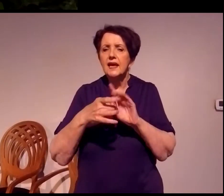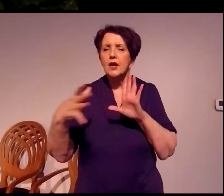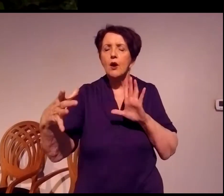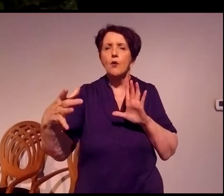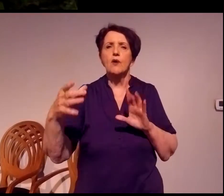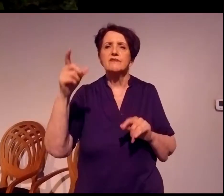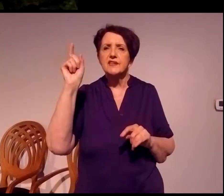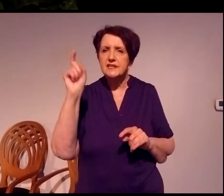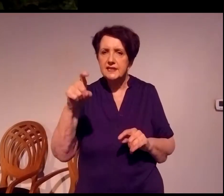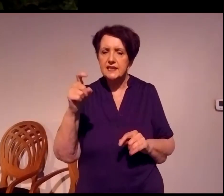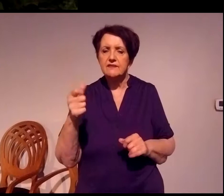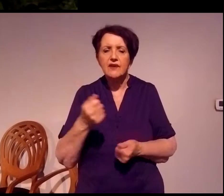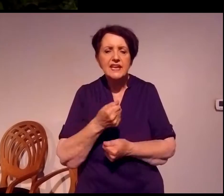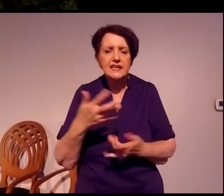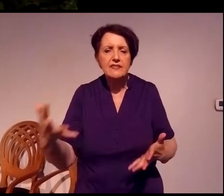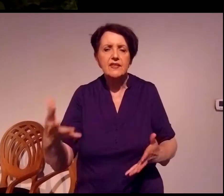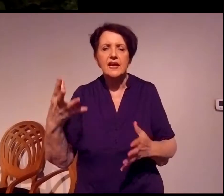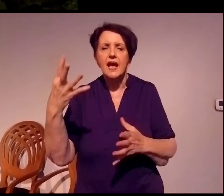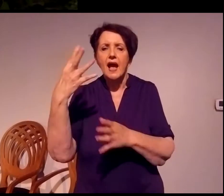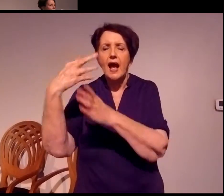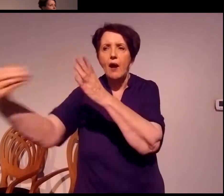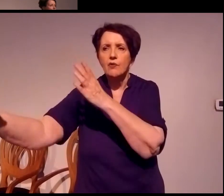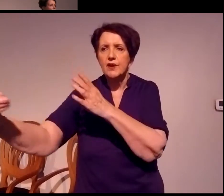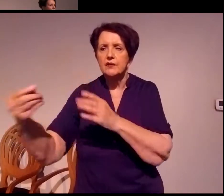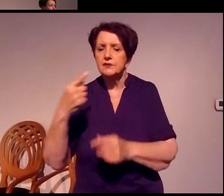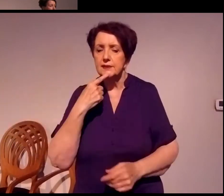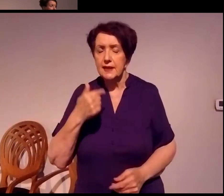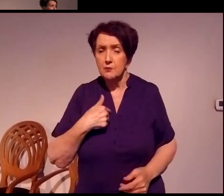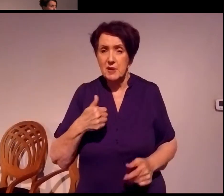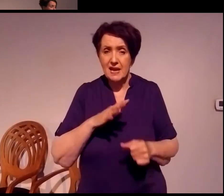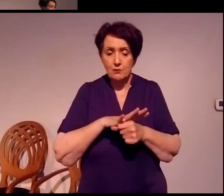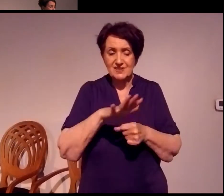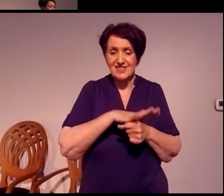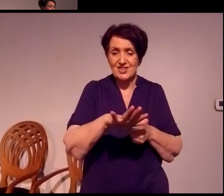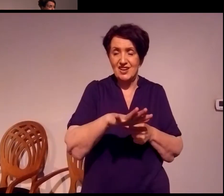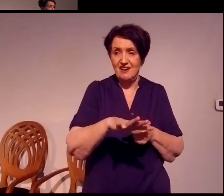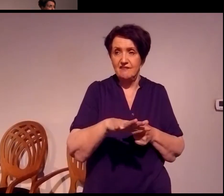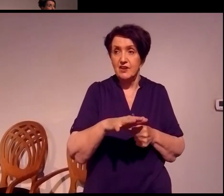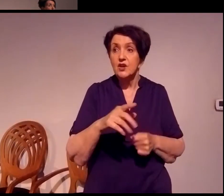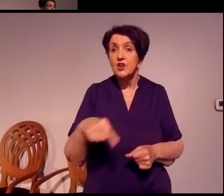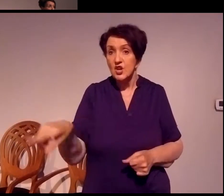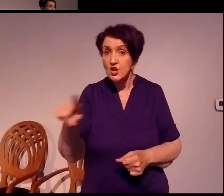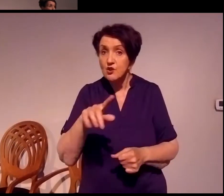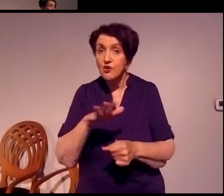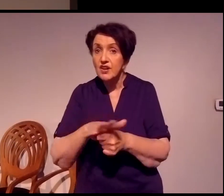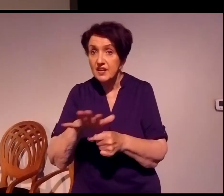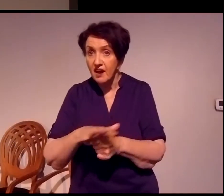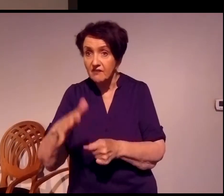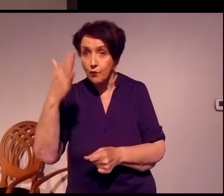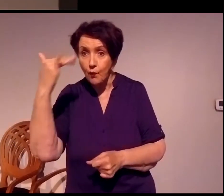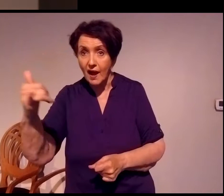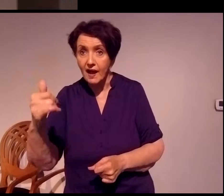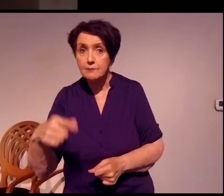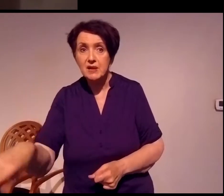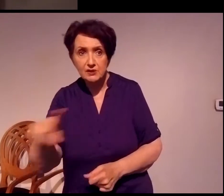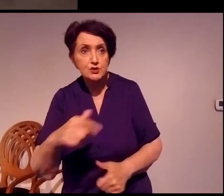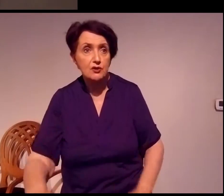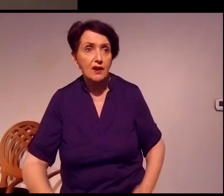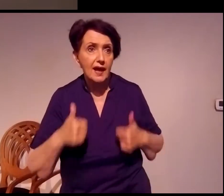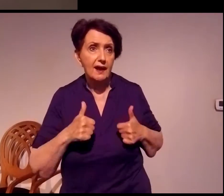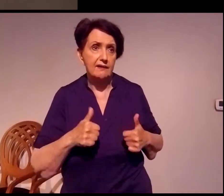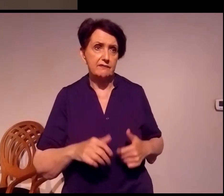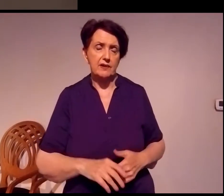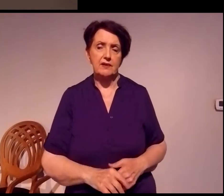for anything out there to tell me I was enough. Here's the deal. You're enough because you exist.